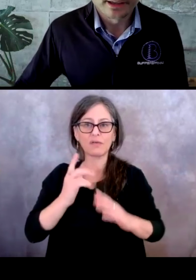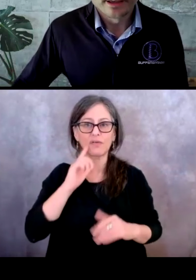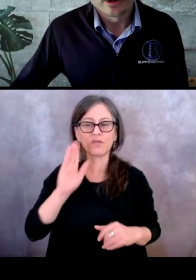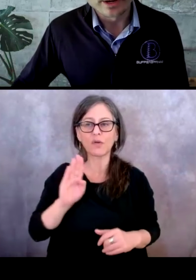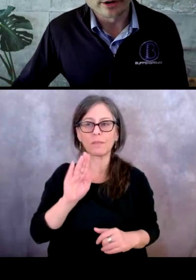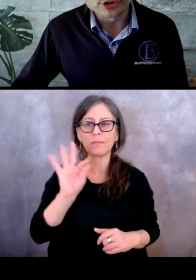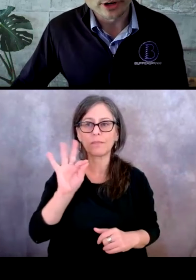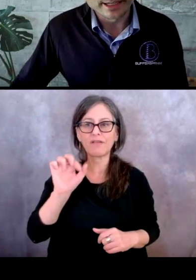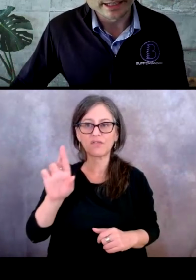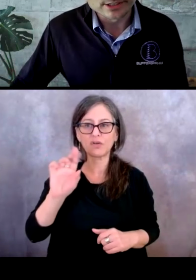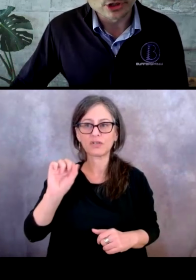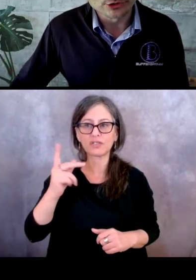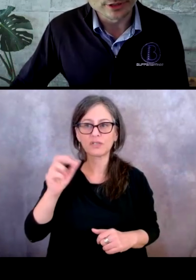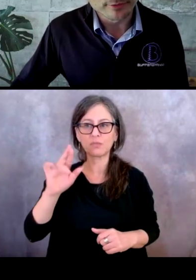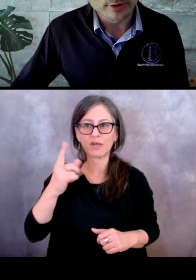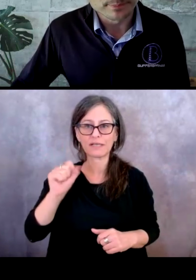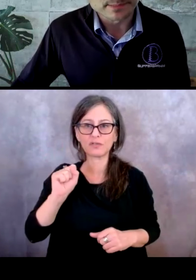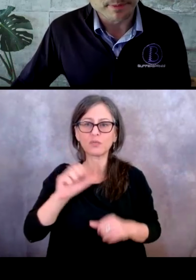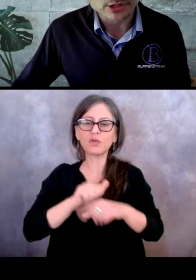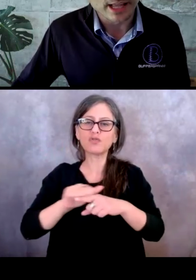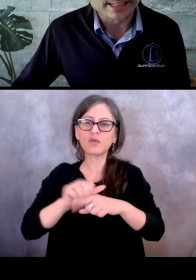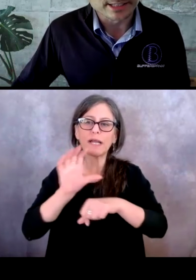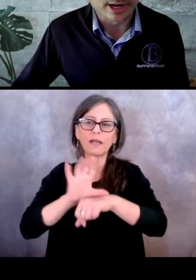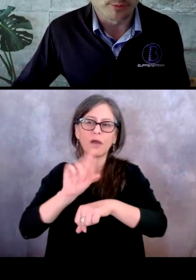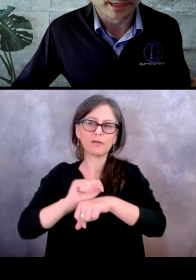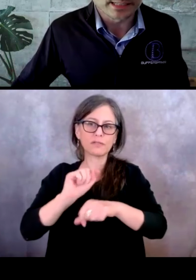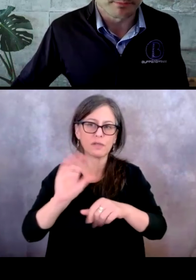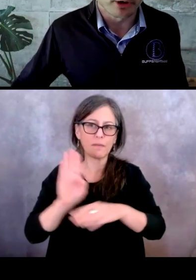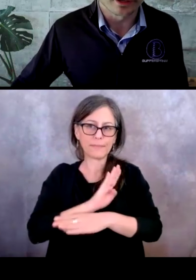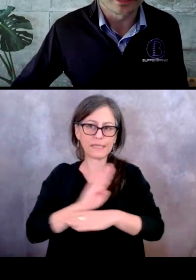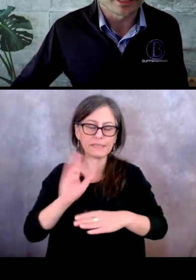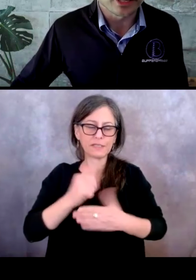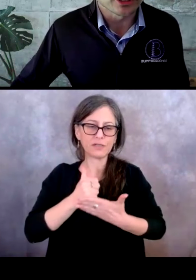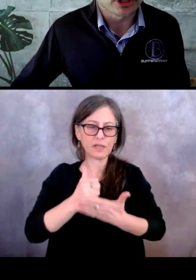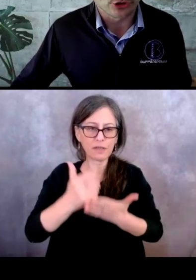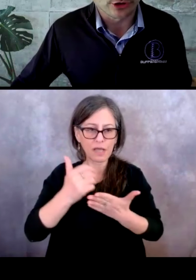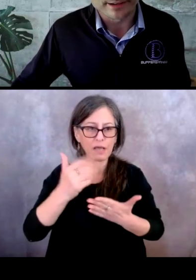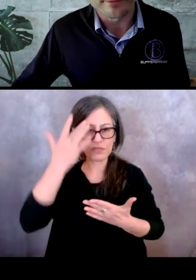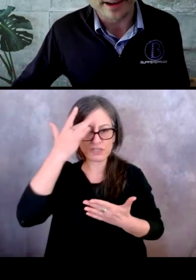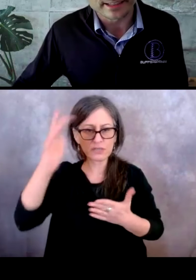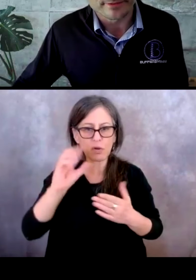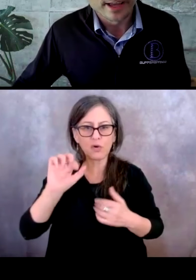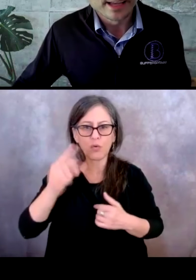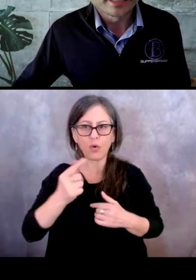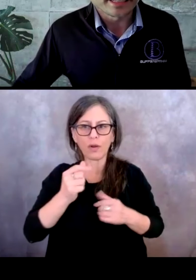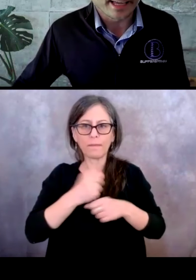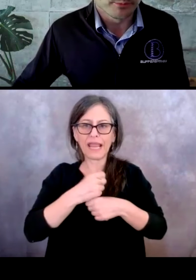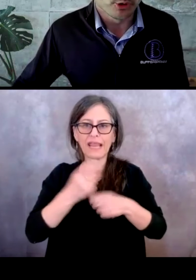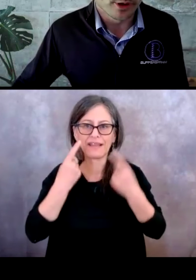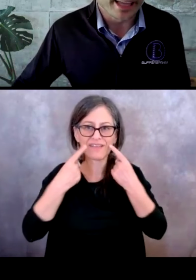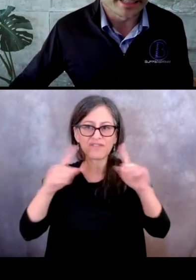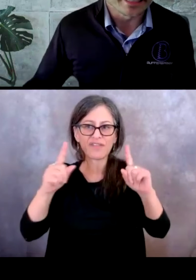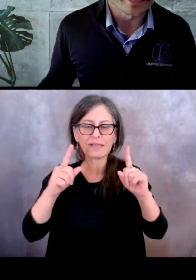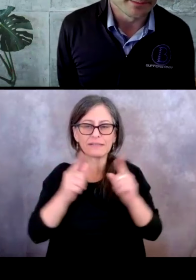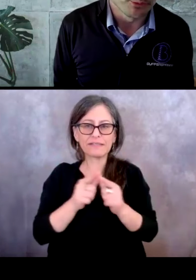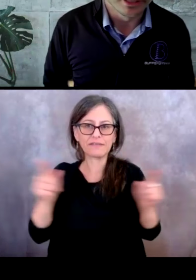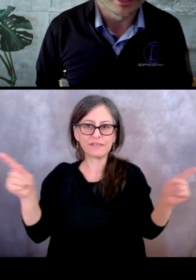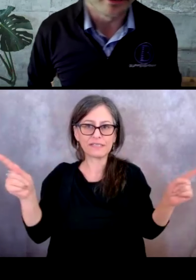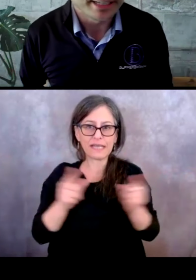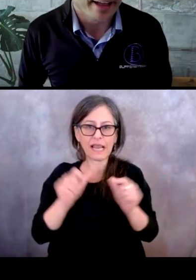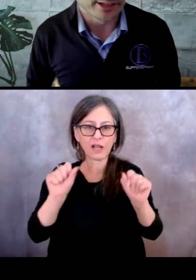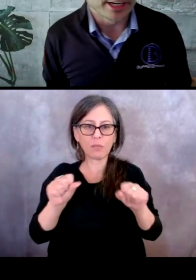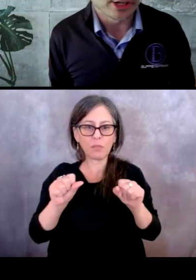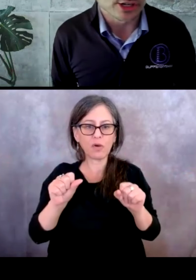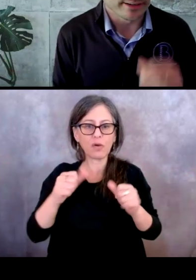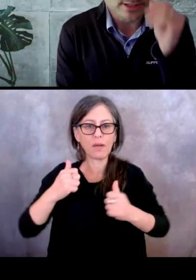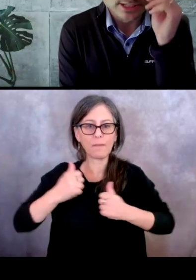BufferSprings. We are a training consulting firm that specializes in helping smart organizations create effective, scalable, and sustainable